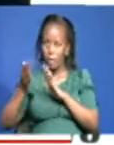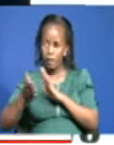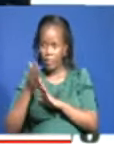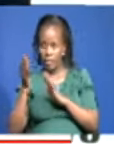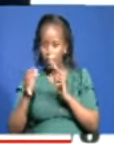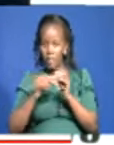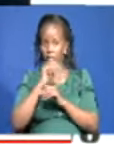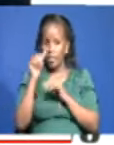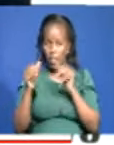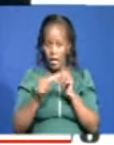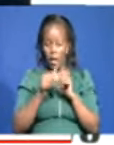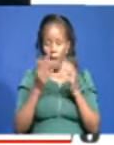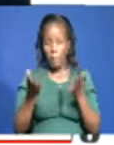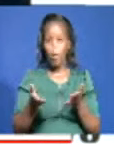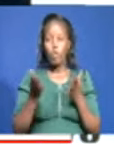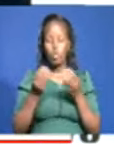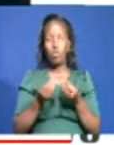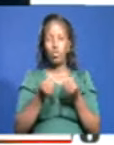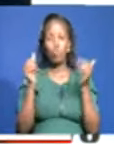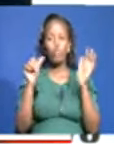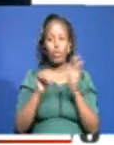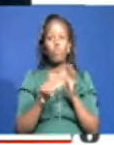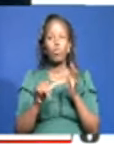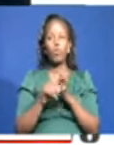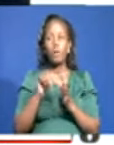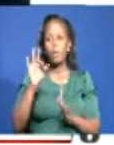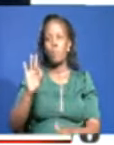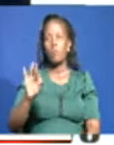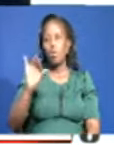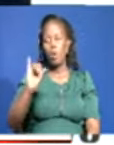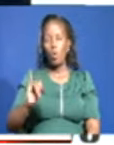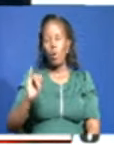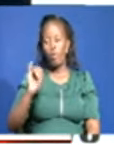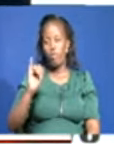with the FIFA imbroglio, the imbroglio around